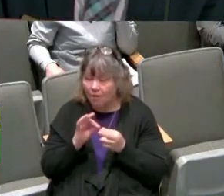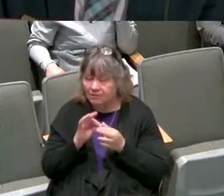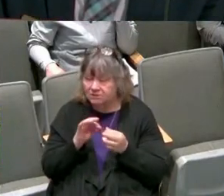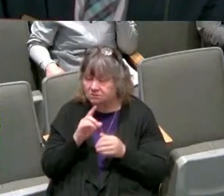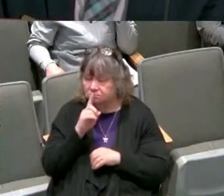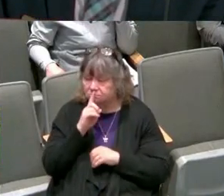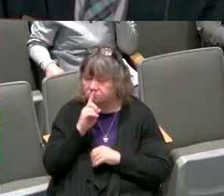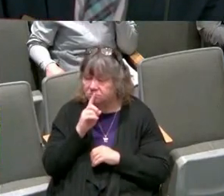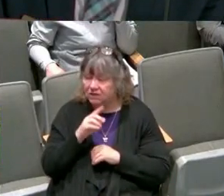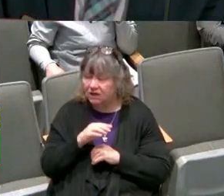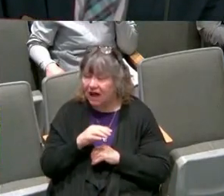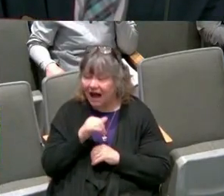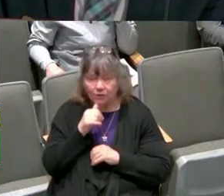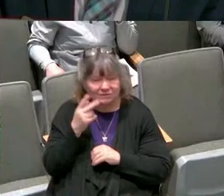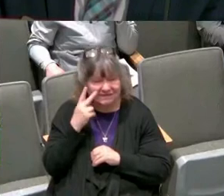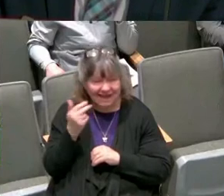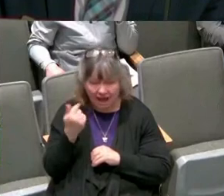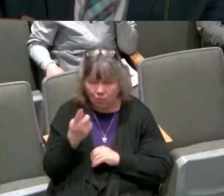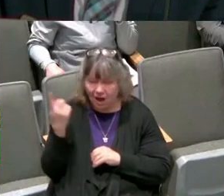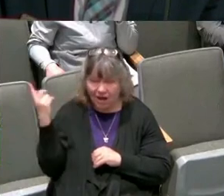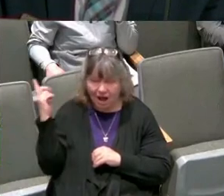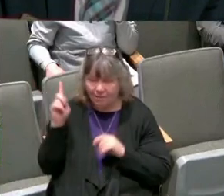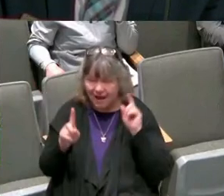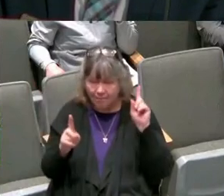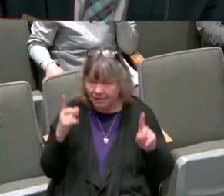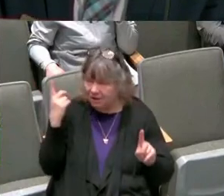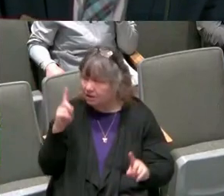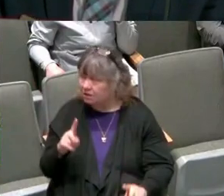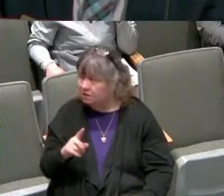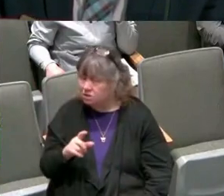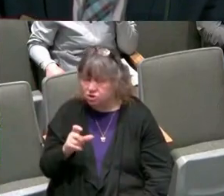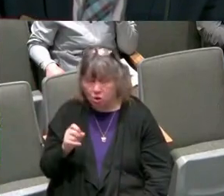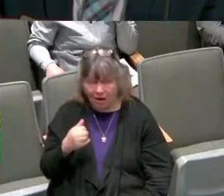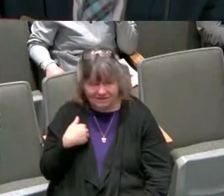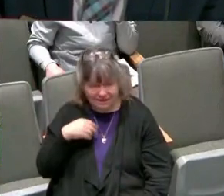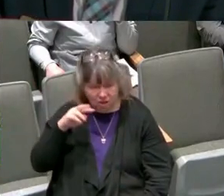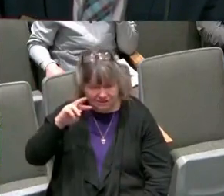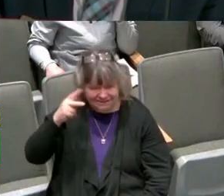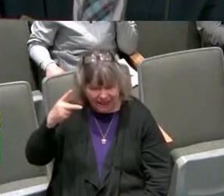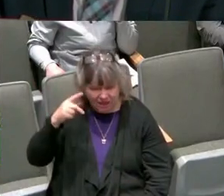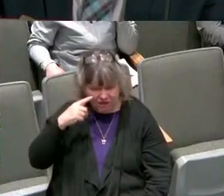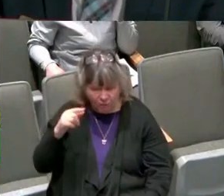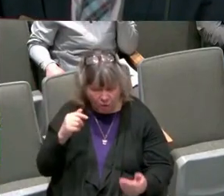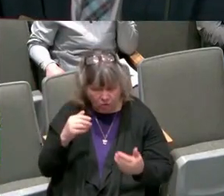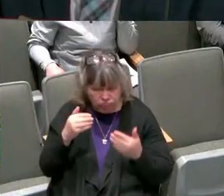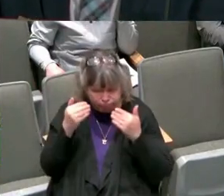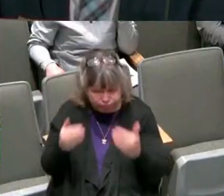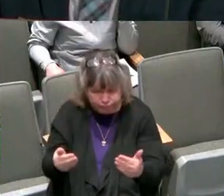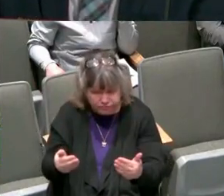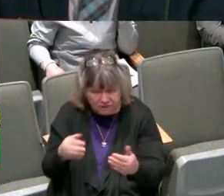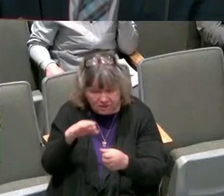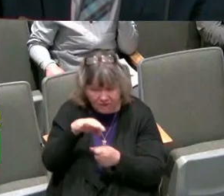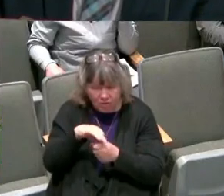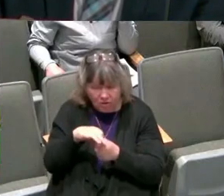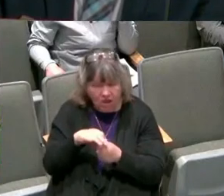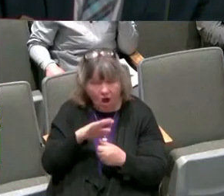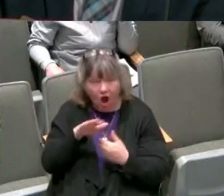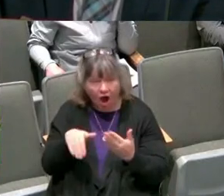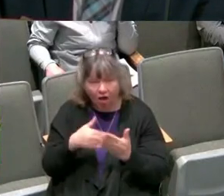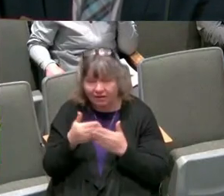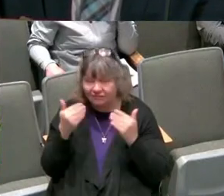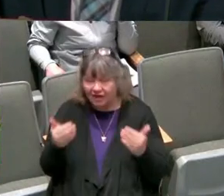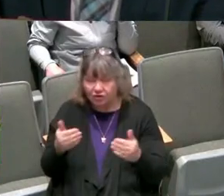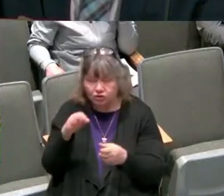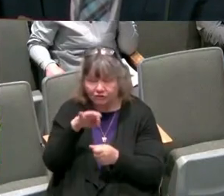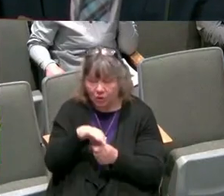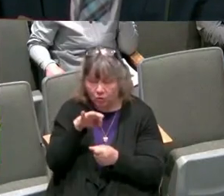didn't I don't see anybody coming up with them so is there a second to okay so all in favor of going